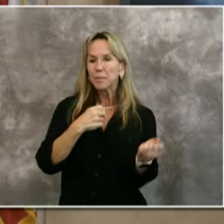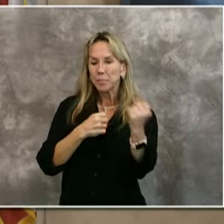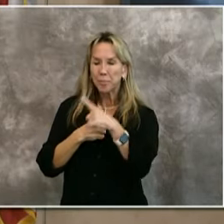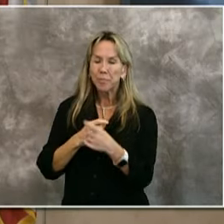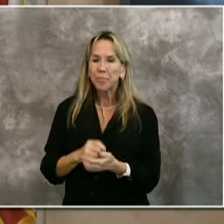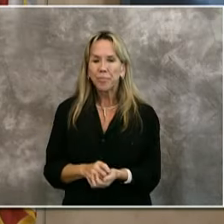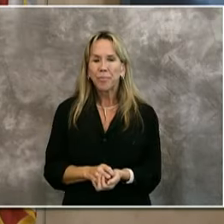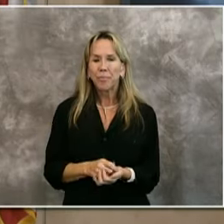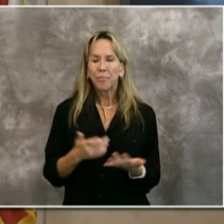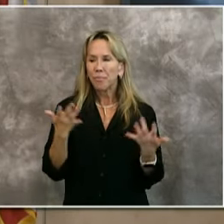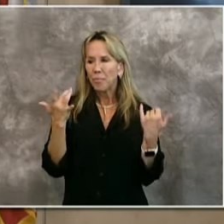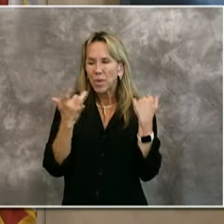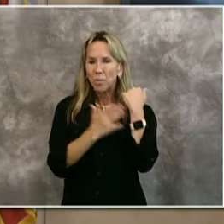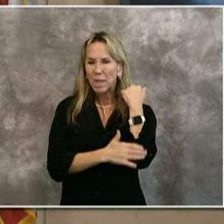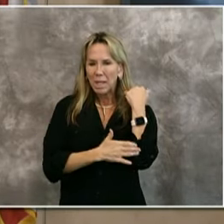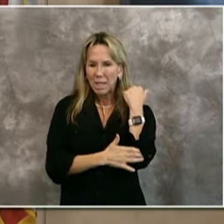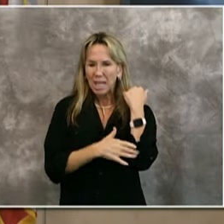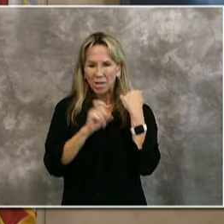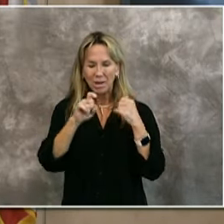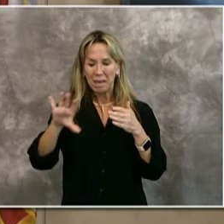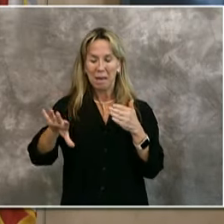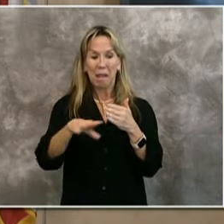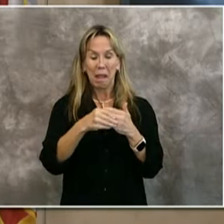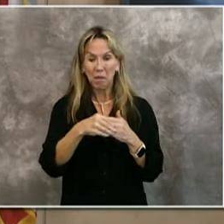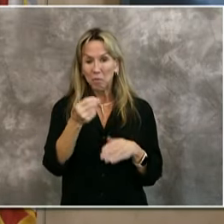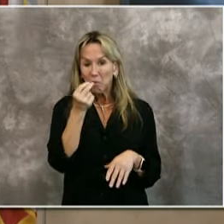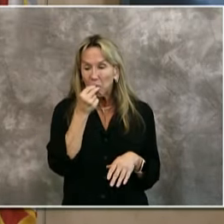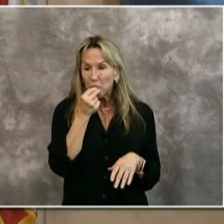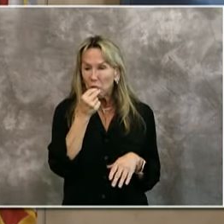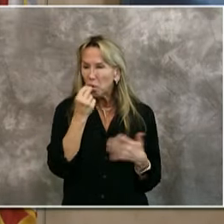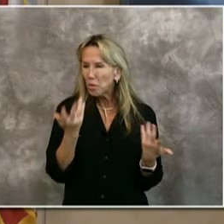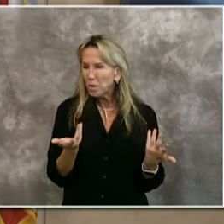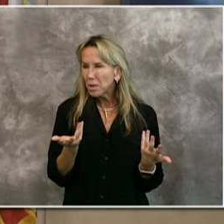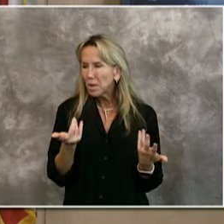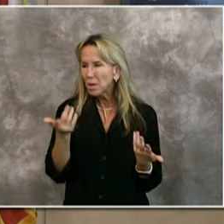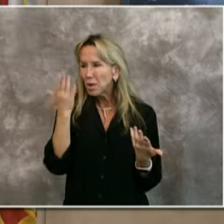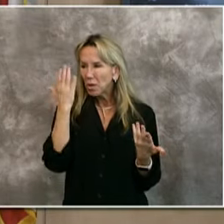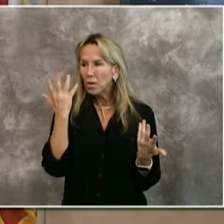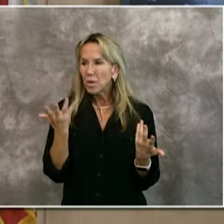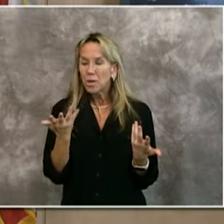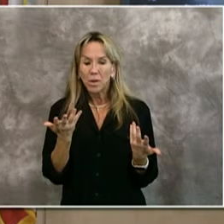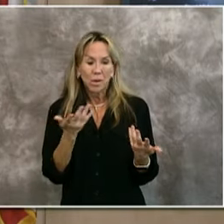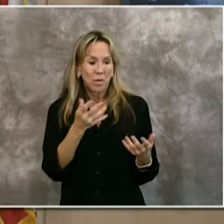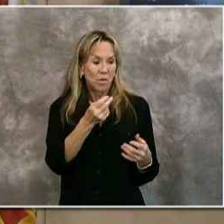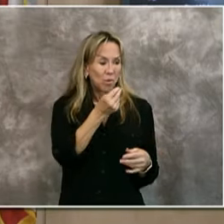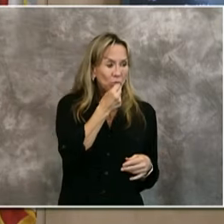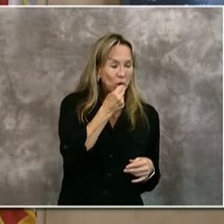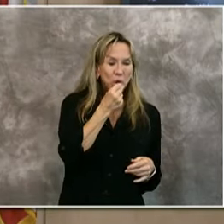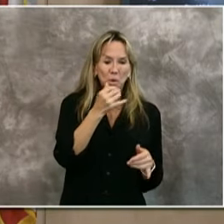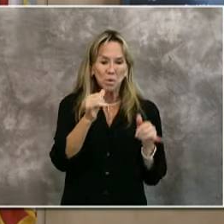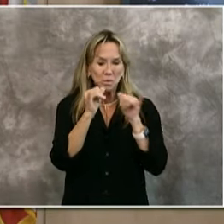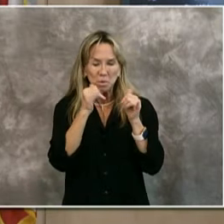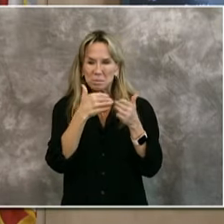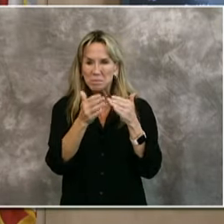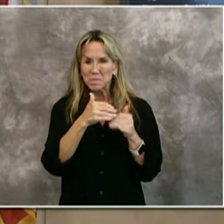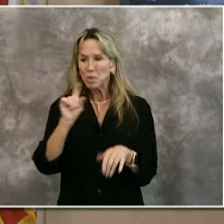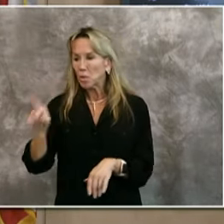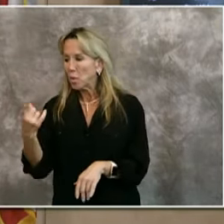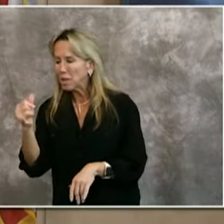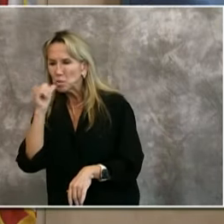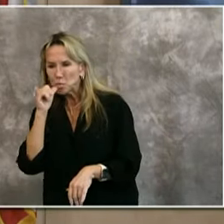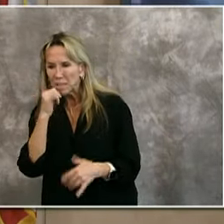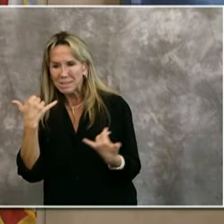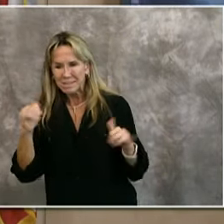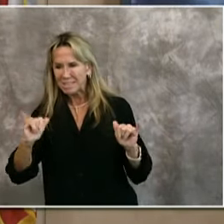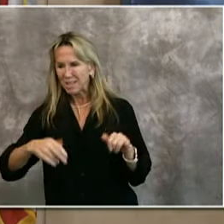feel the need to add the food requirement for bars to stay open? Many bars say consuming food or drinks pose the same risk, and adding a meal